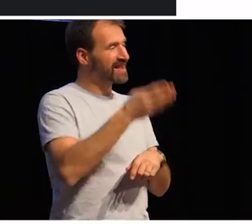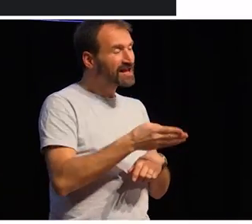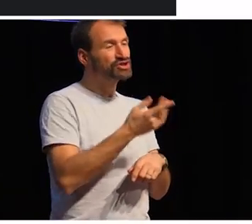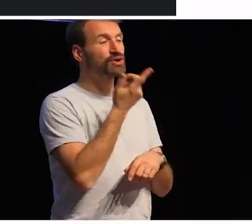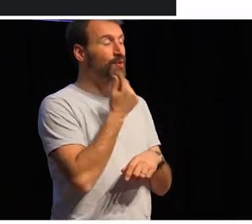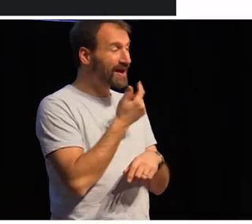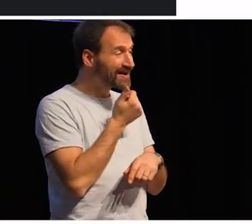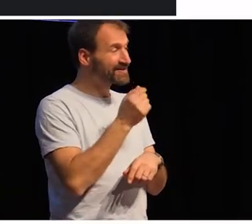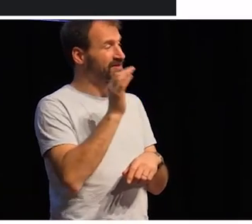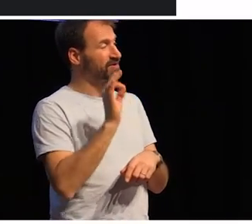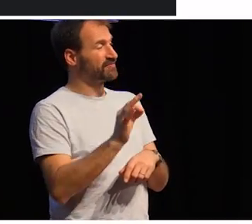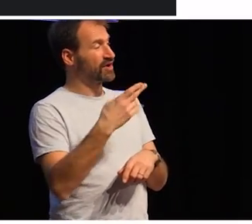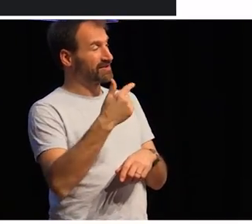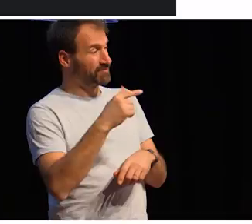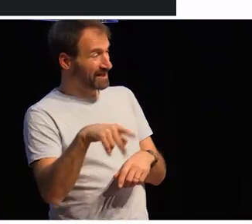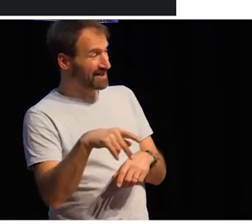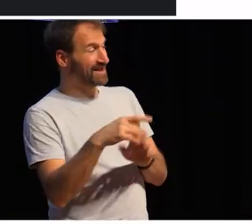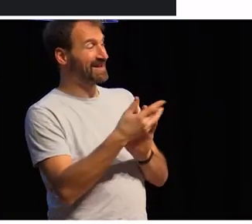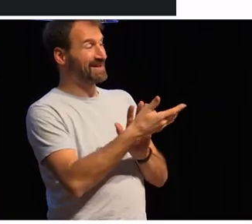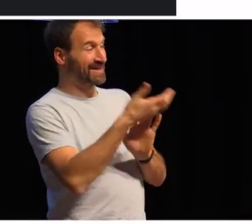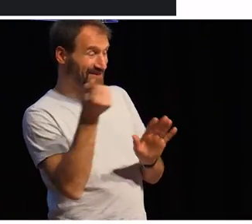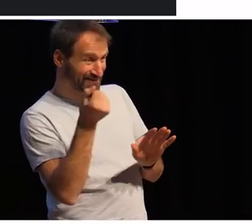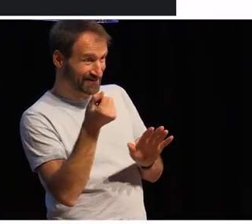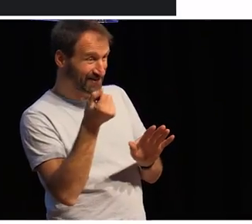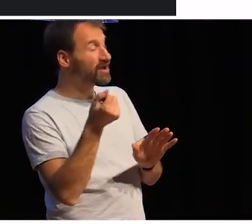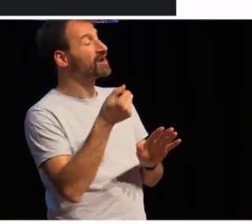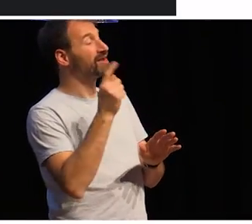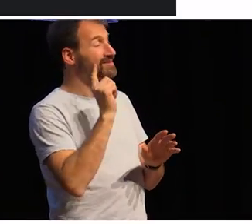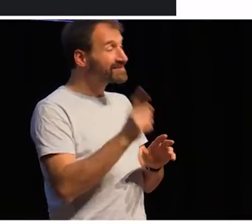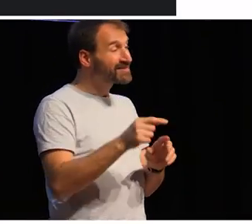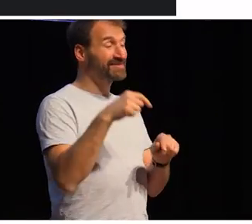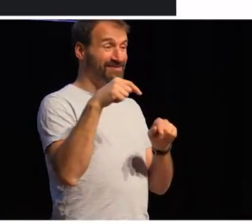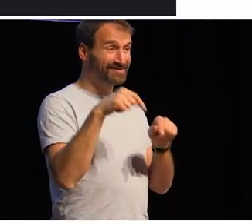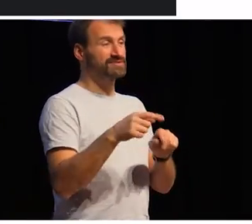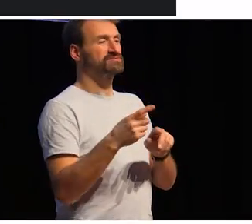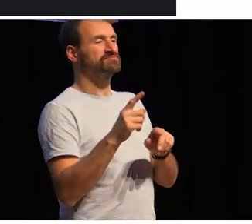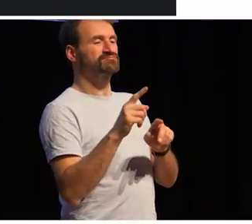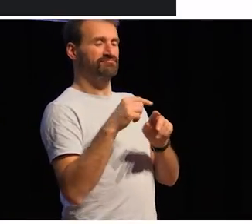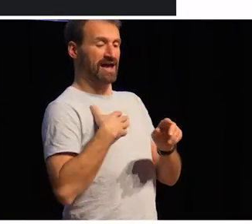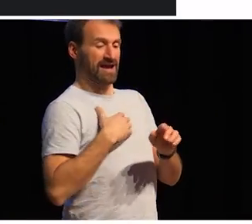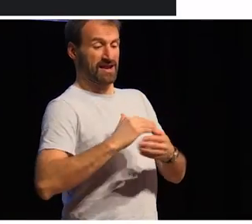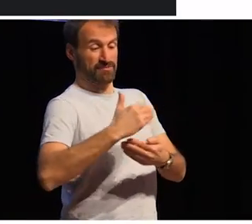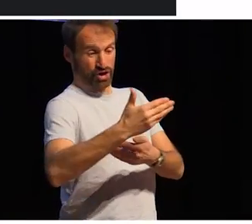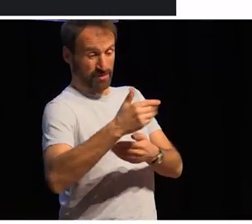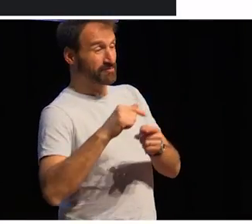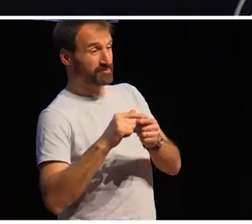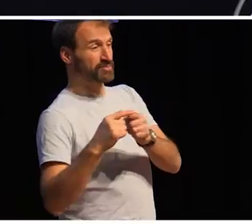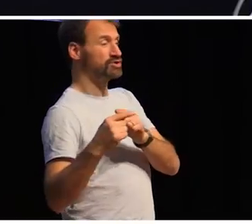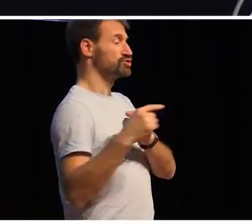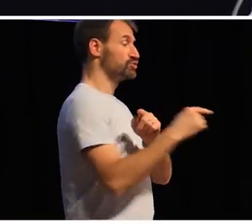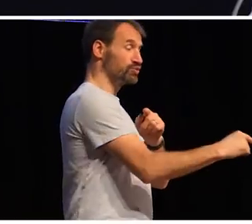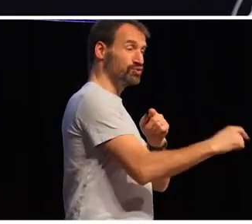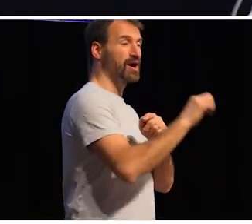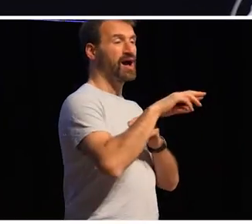GET, I display the ring color. So once again, from my laptop, I go all the way to the Arduino to communicate